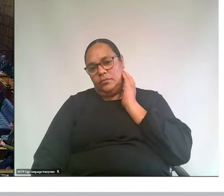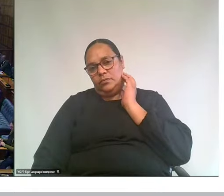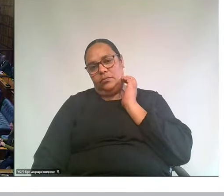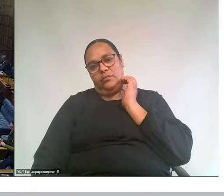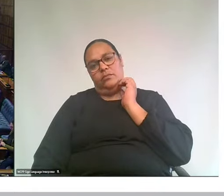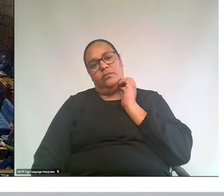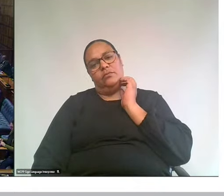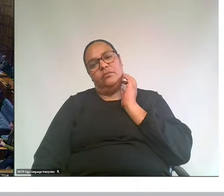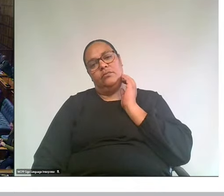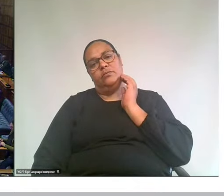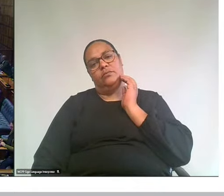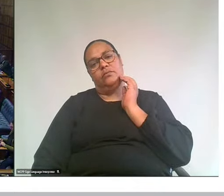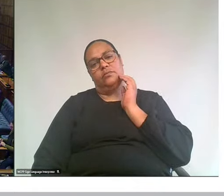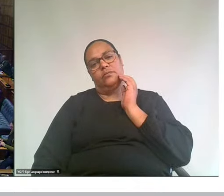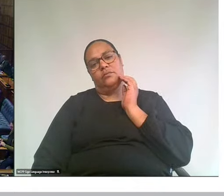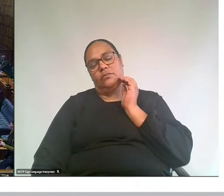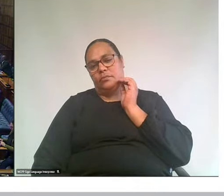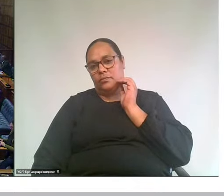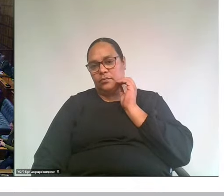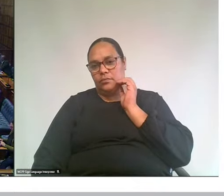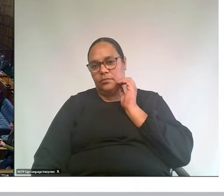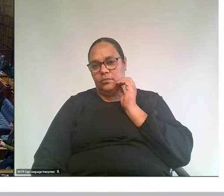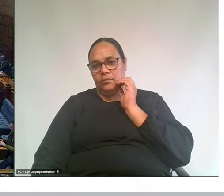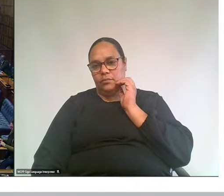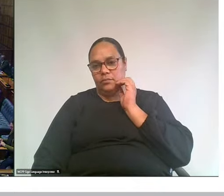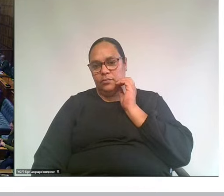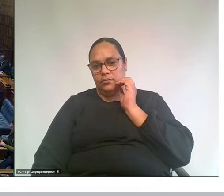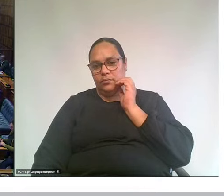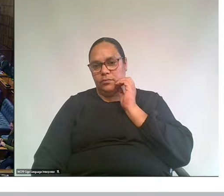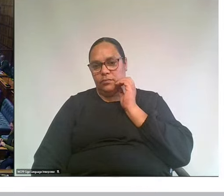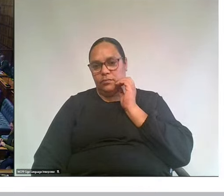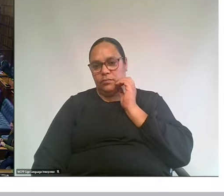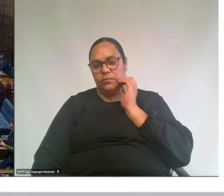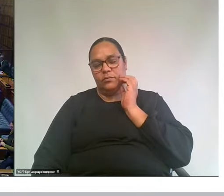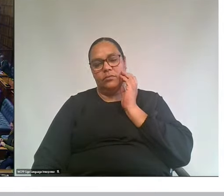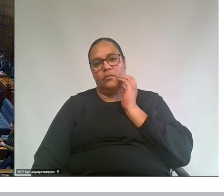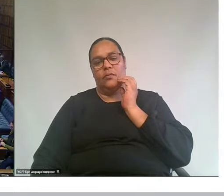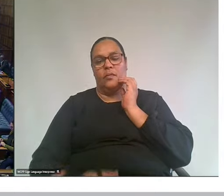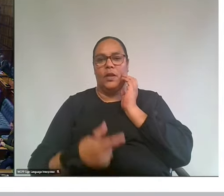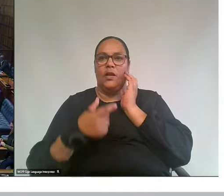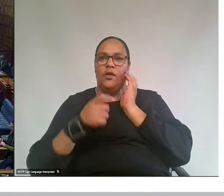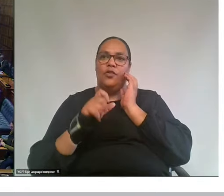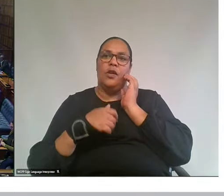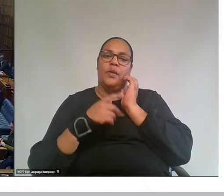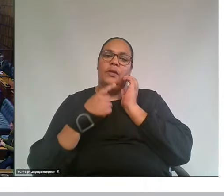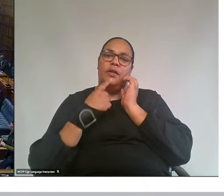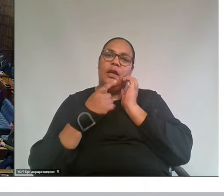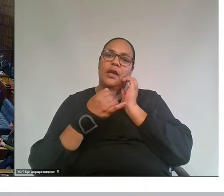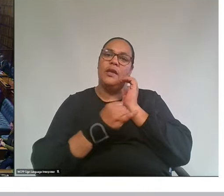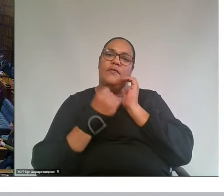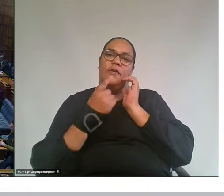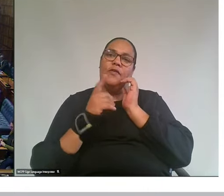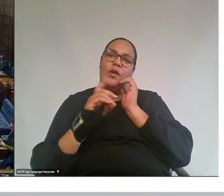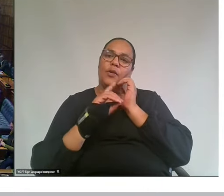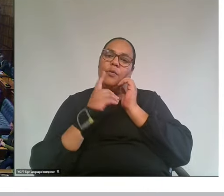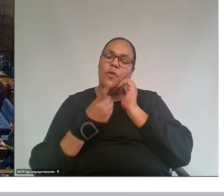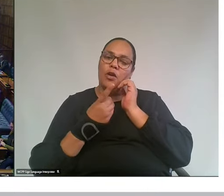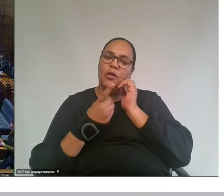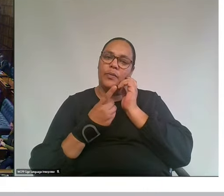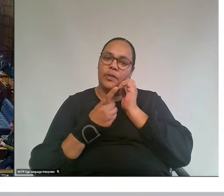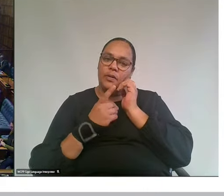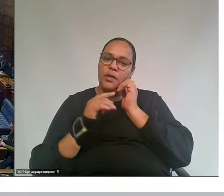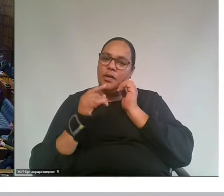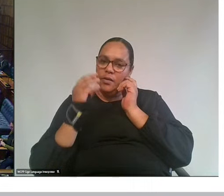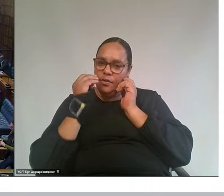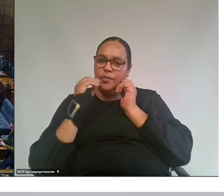that um Minister member I was just saying the invite from the Department noted perhaps we